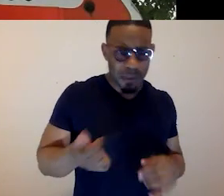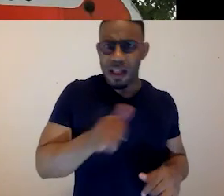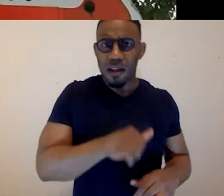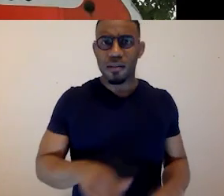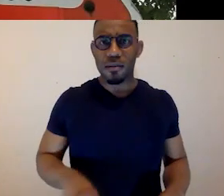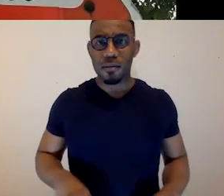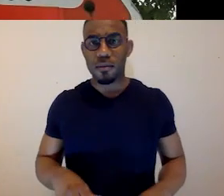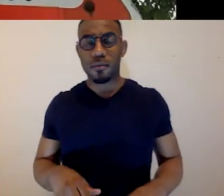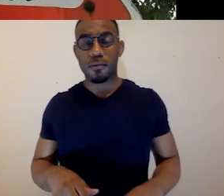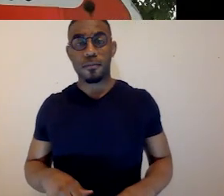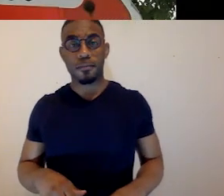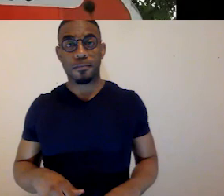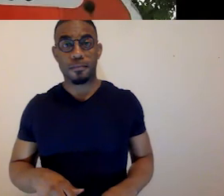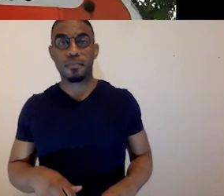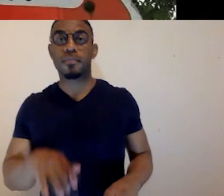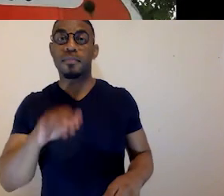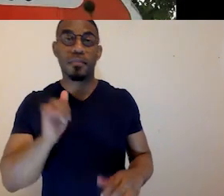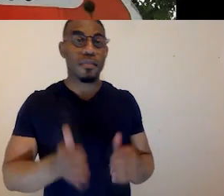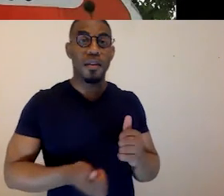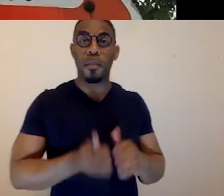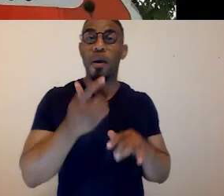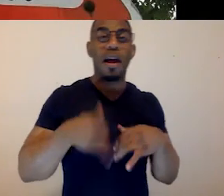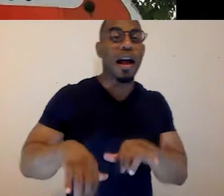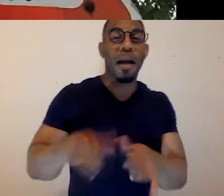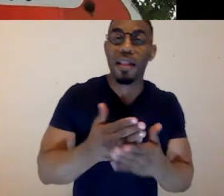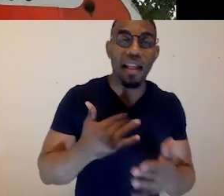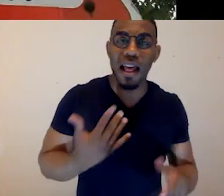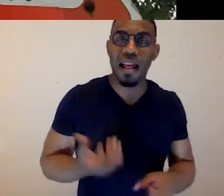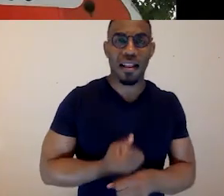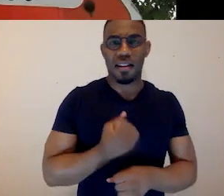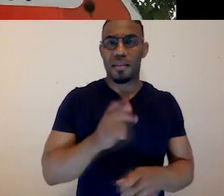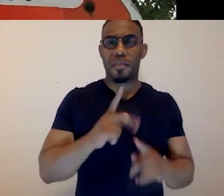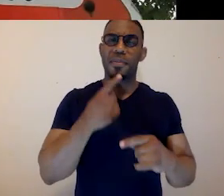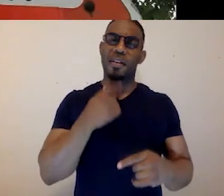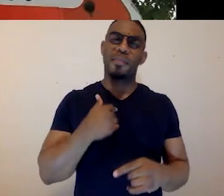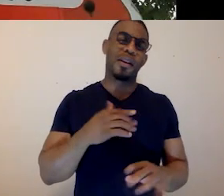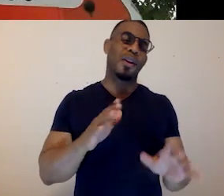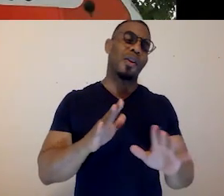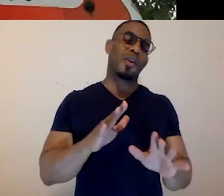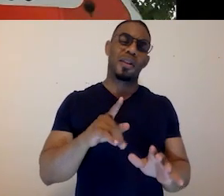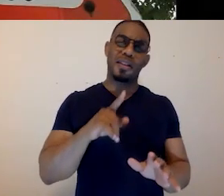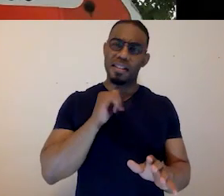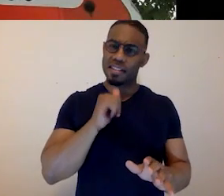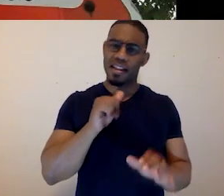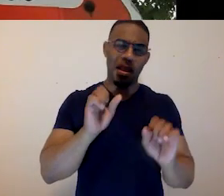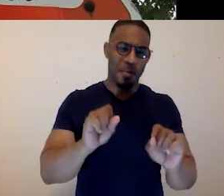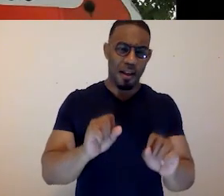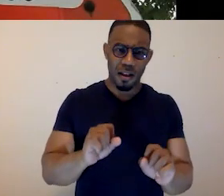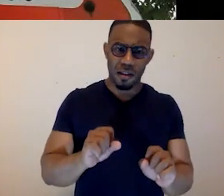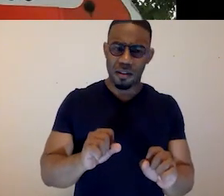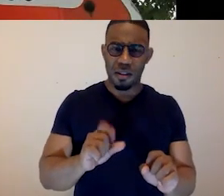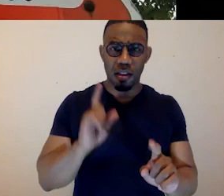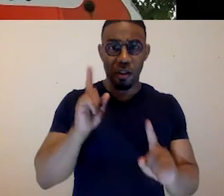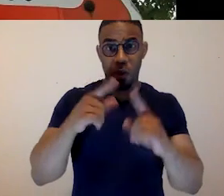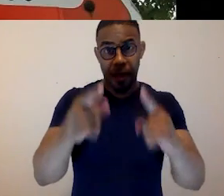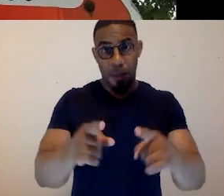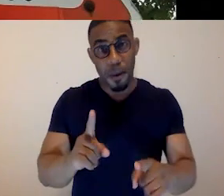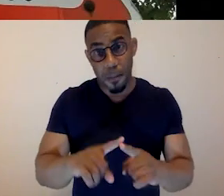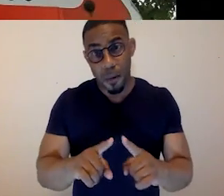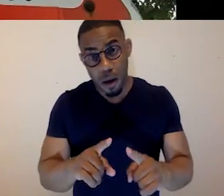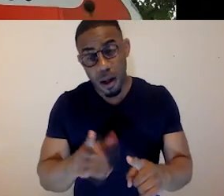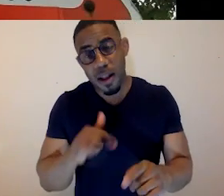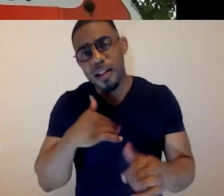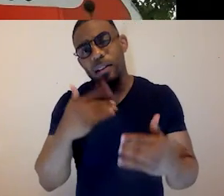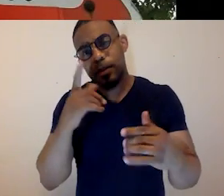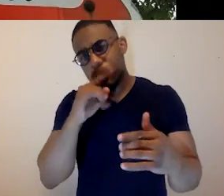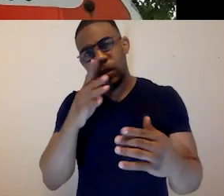else? That's the most common thing I get, people telling me that, no, this is not possibly something that could ever happen. But let's pretend